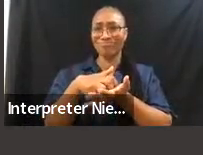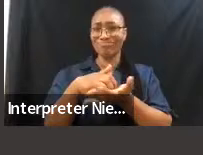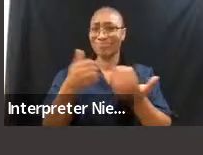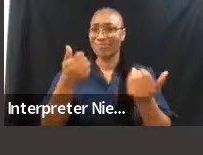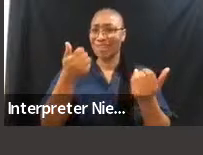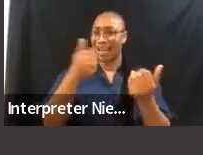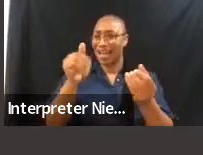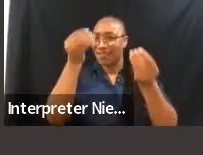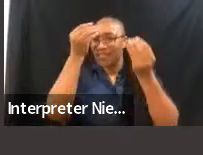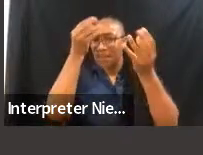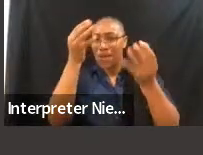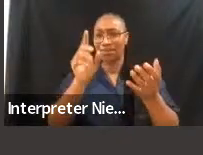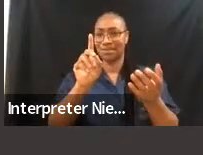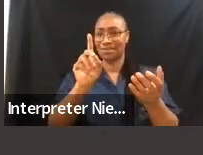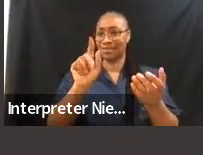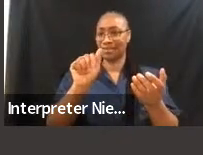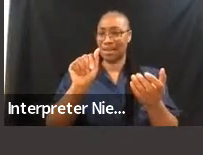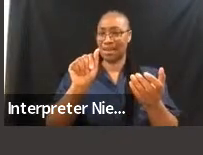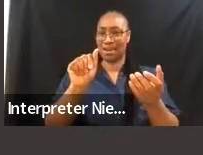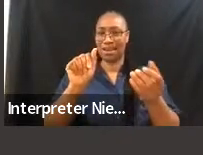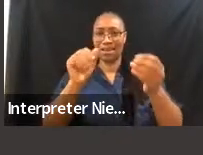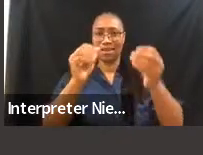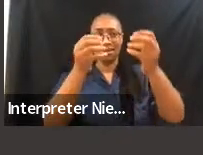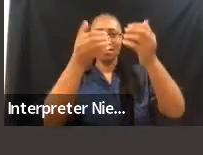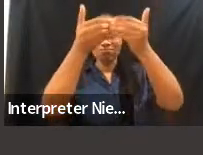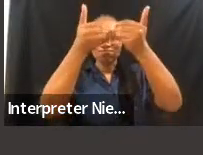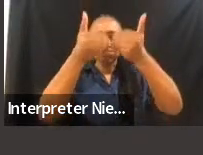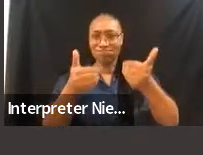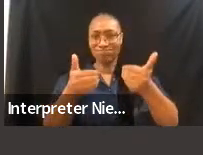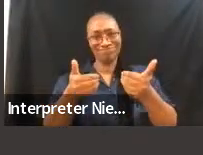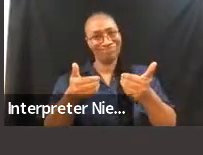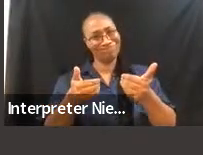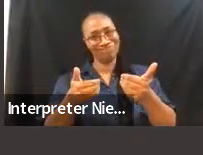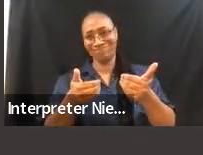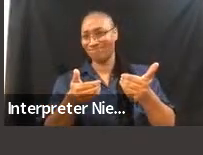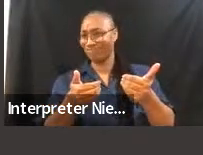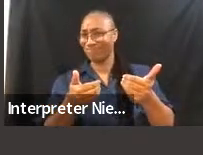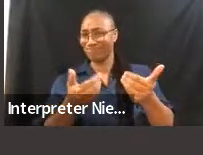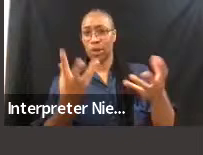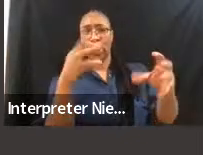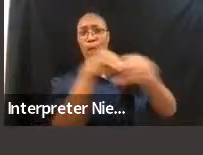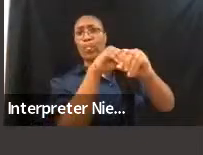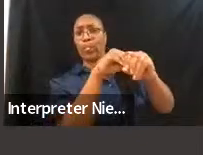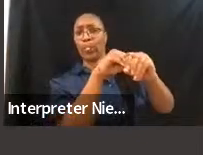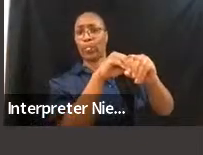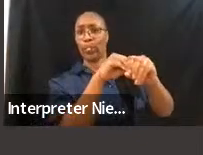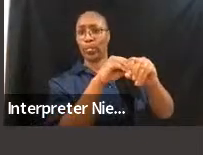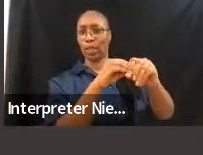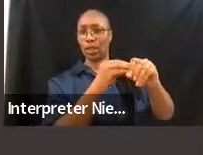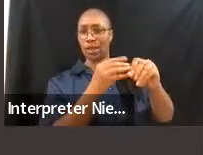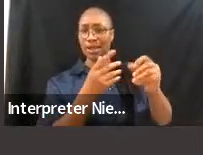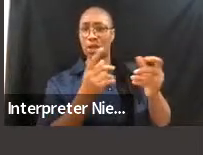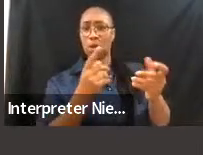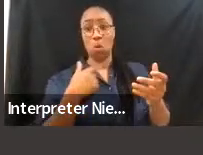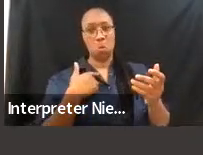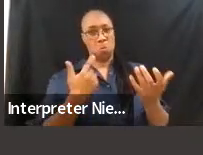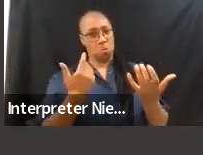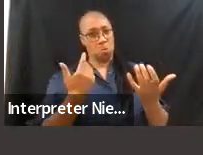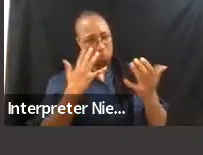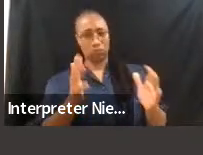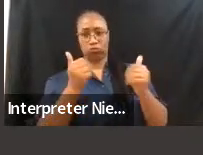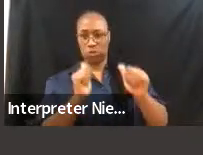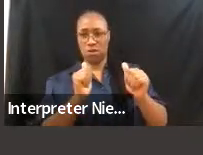We've been meeting with ONC on our recommendation, and we feel very, very confident that we are going to make